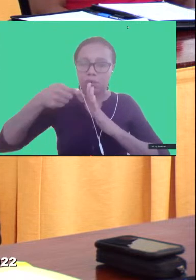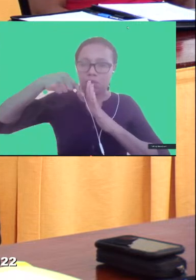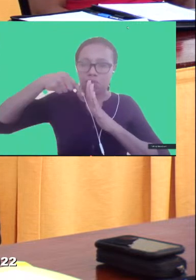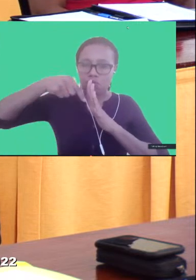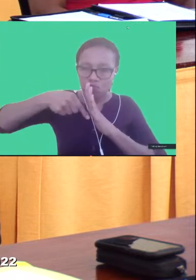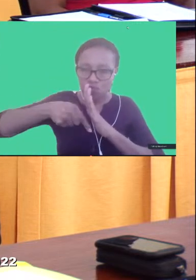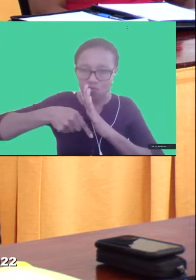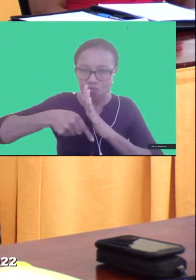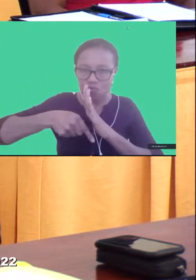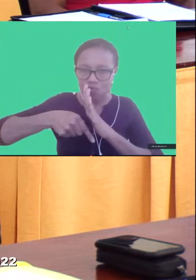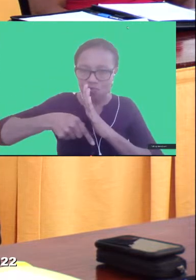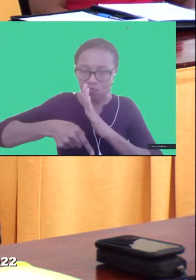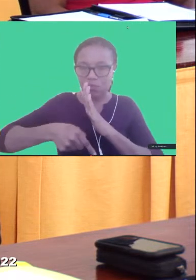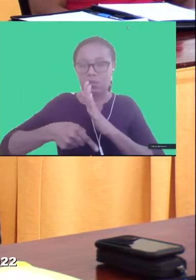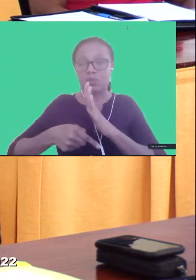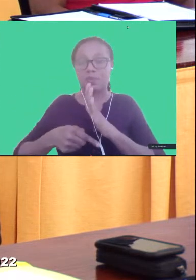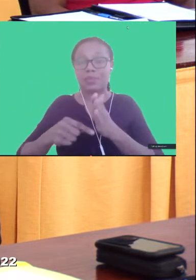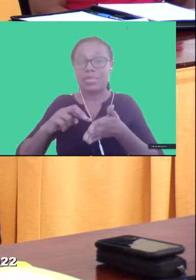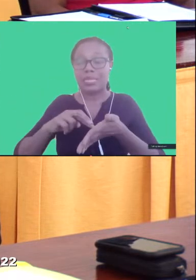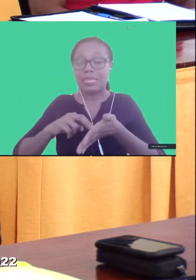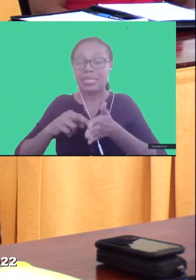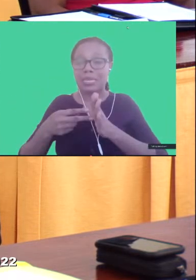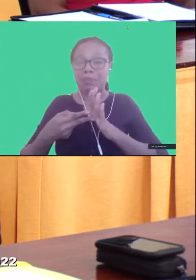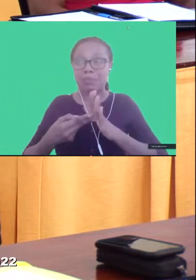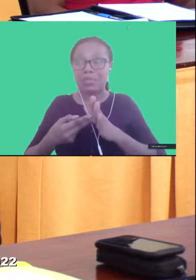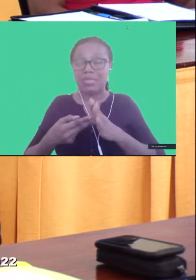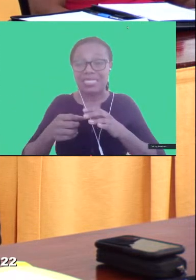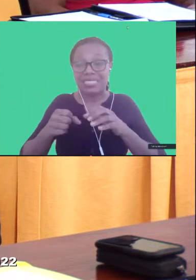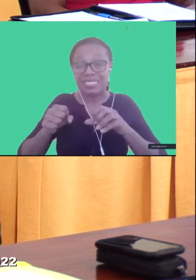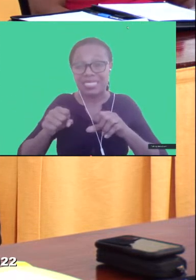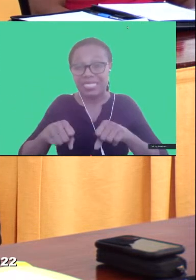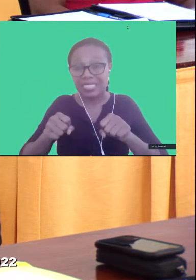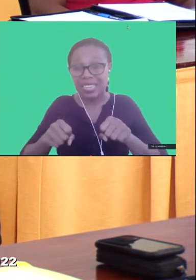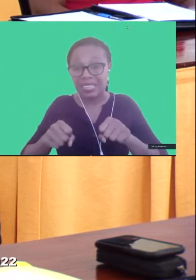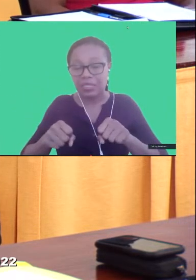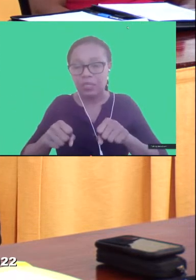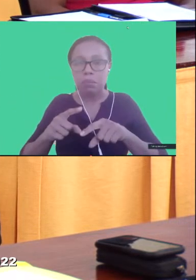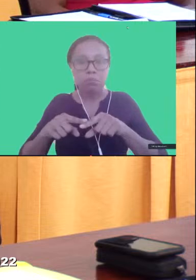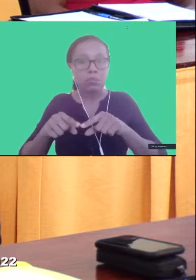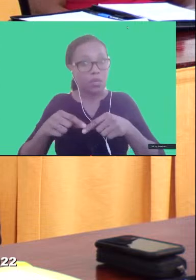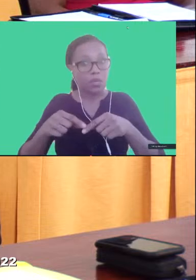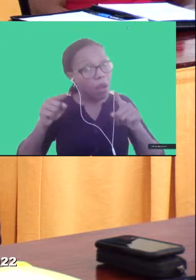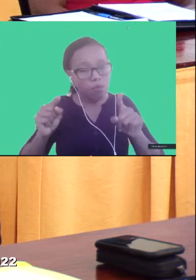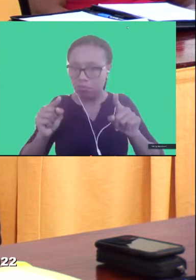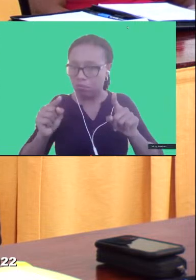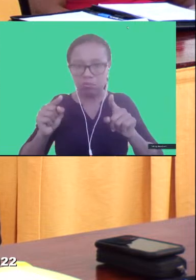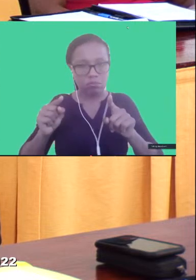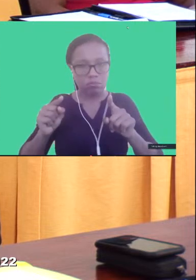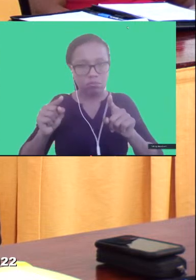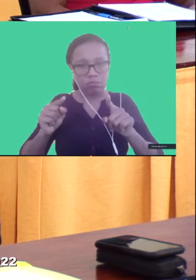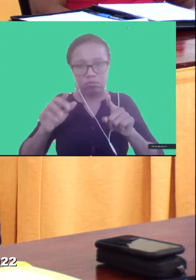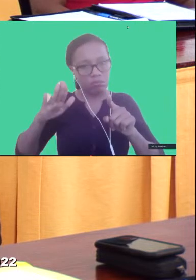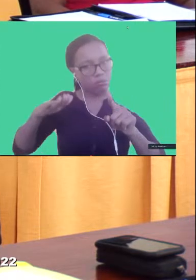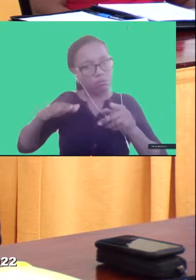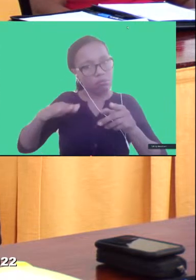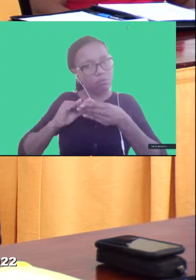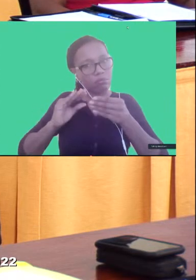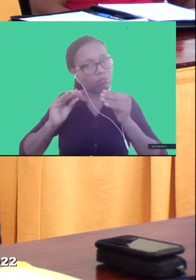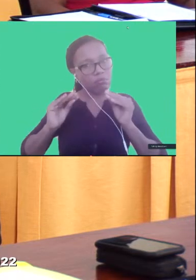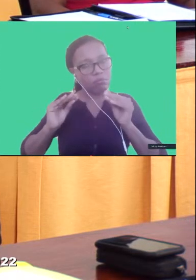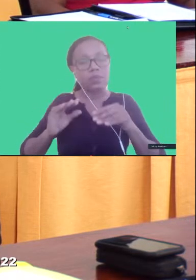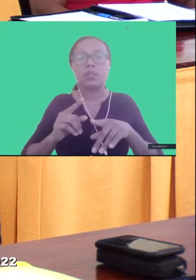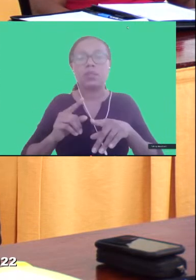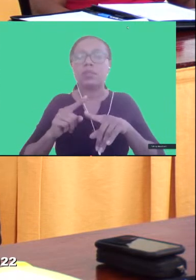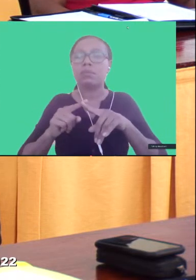saying it was possible for it to happen, that a country with substantially more experience in